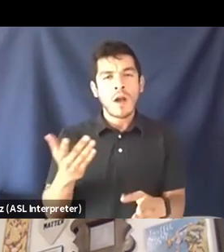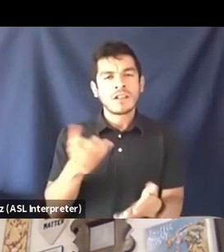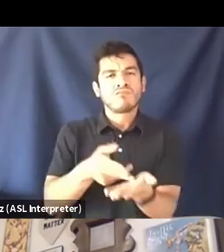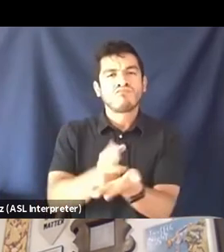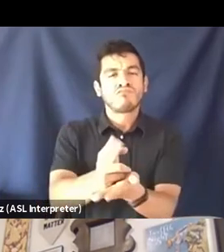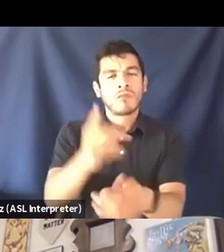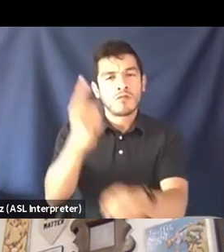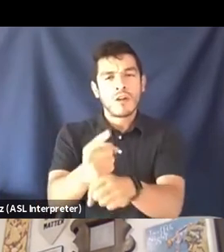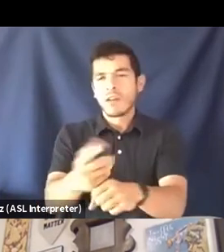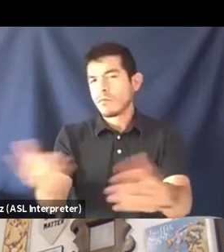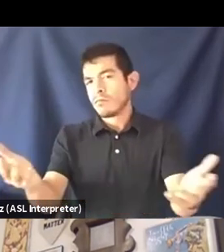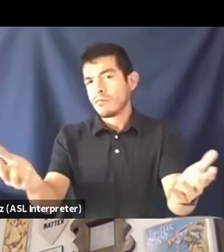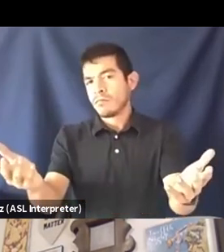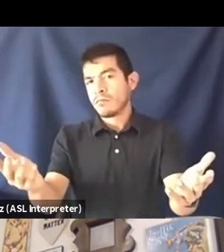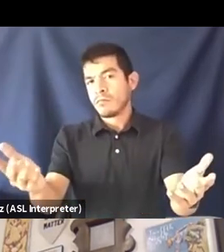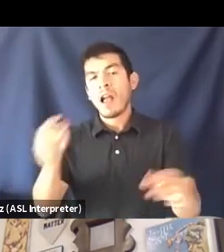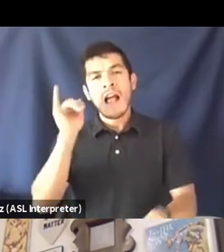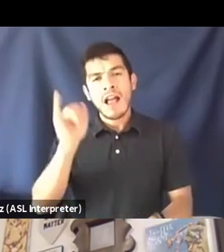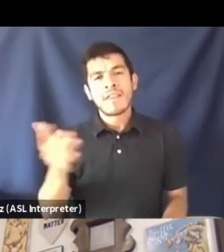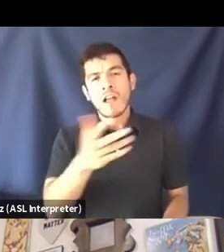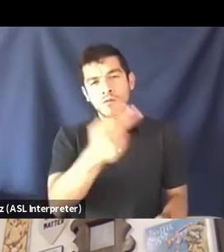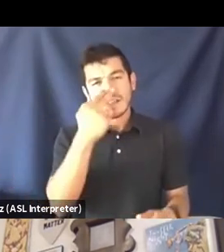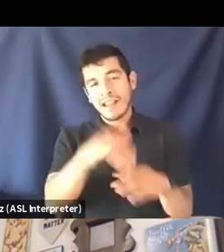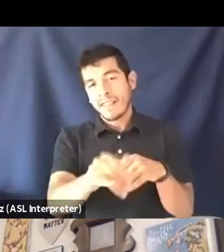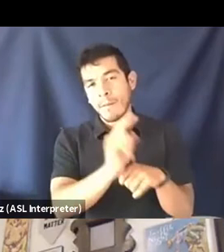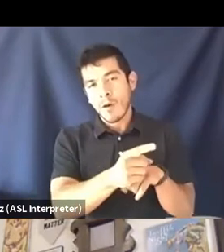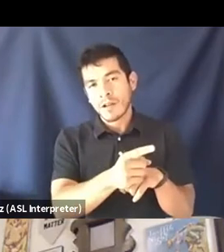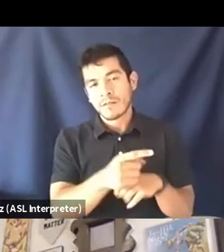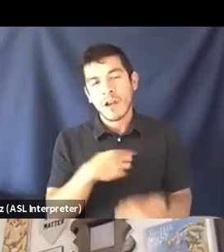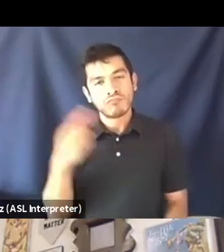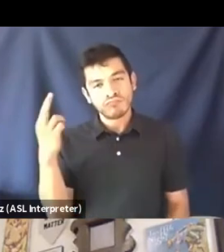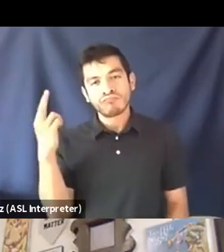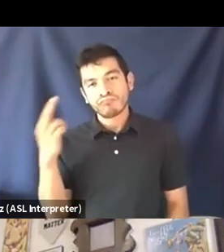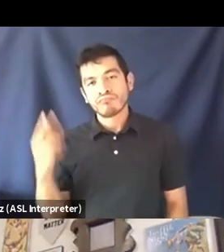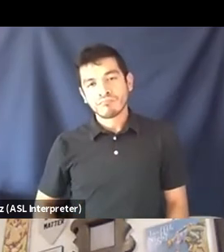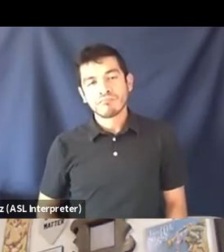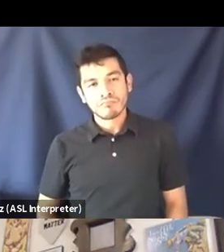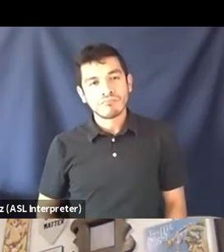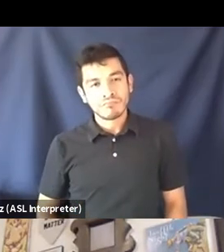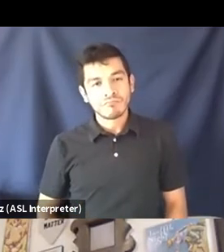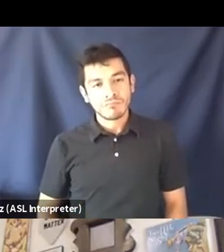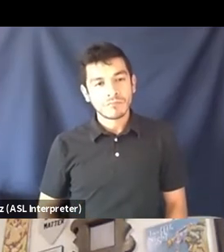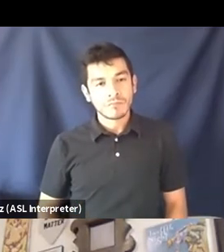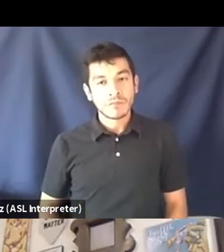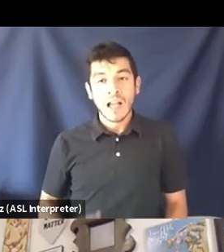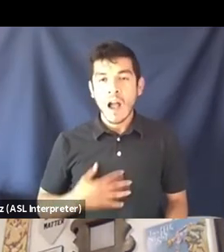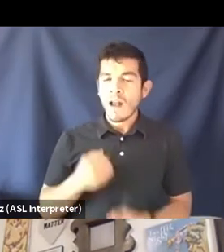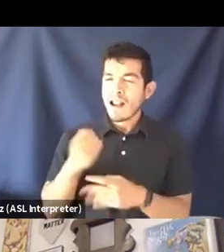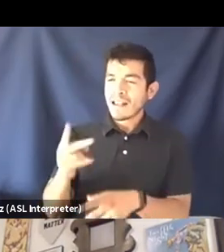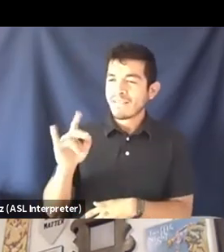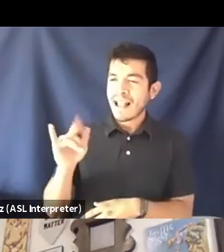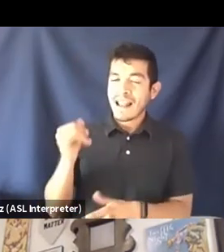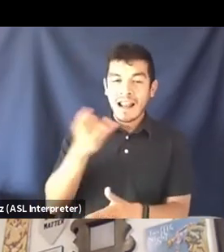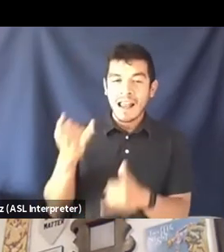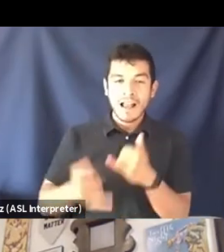right. And that's what you were seeing in that moment. Well, I want to give Kelli the last question that I have.